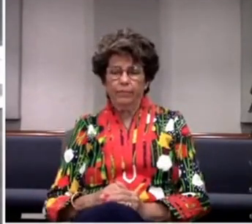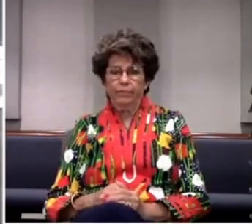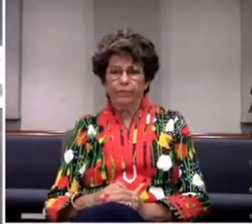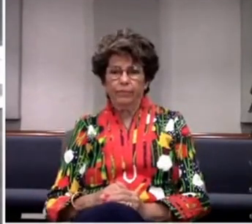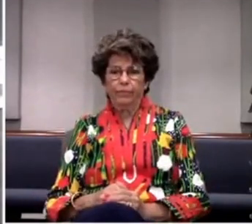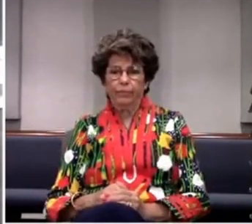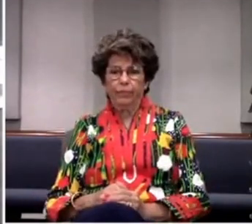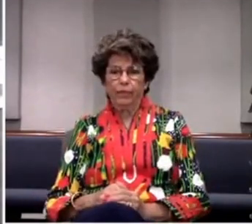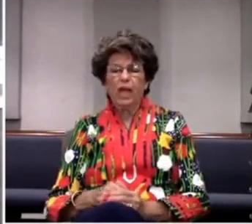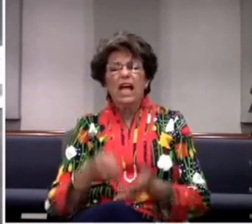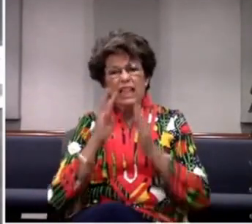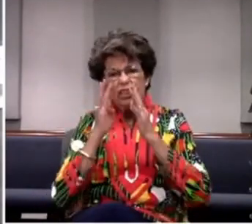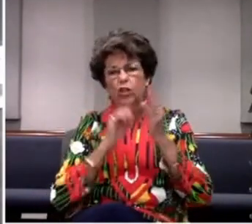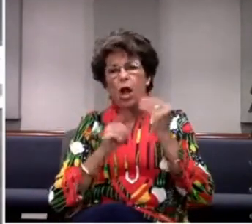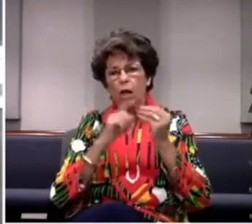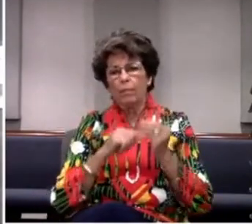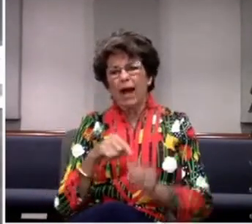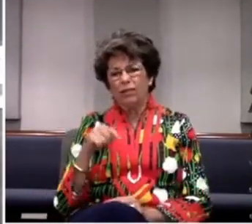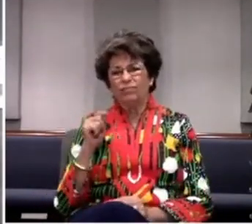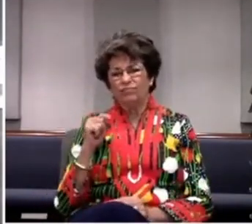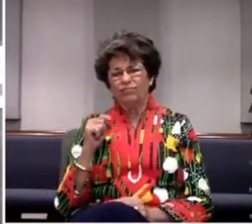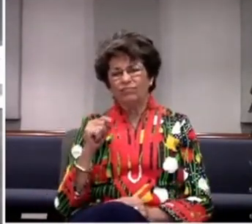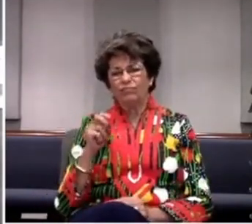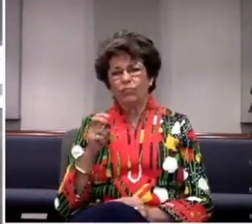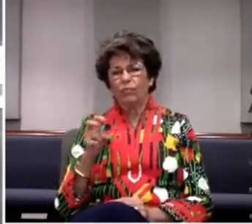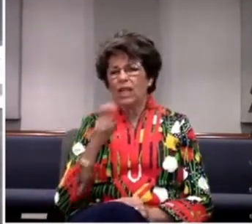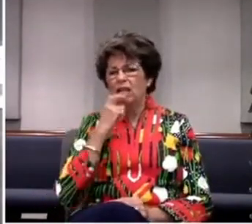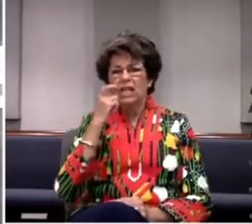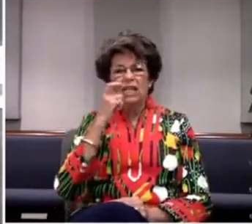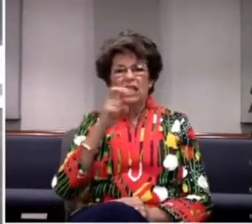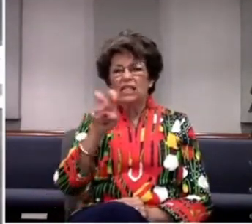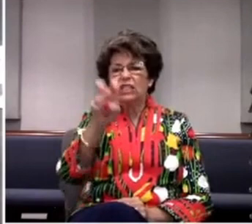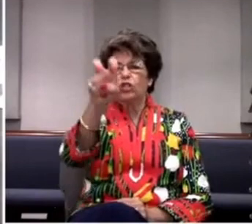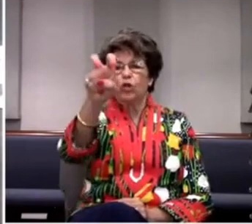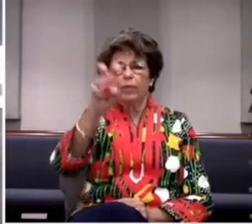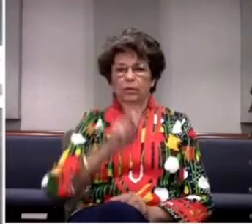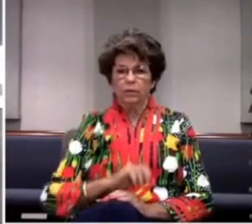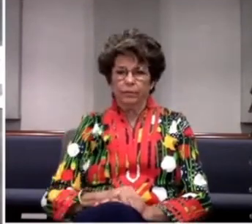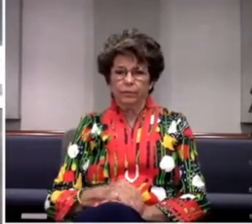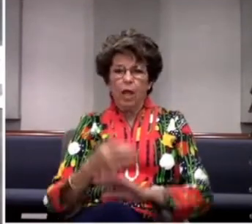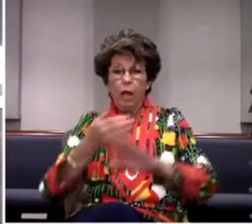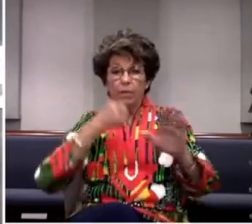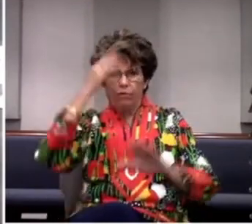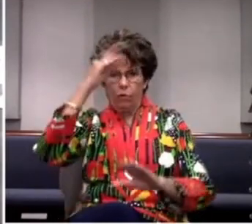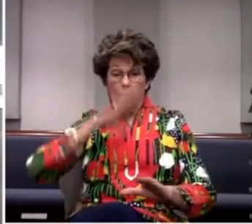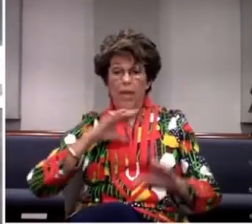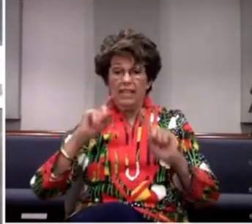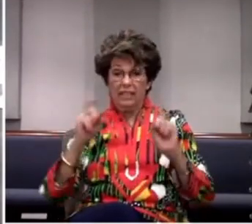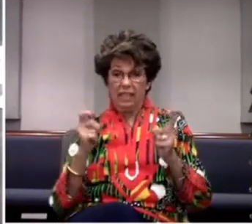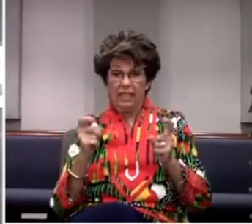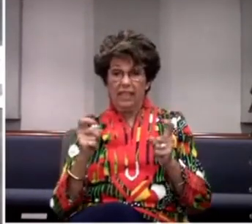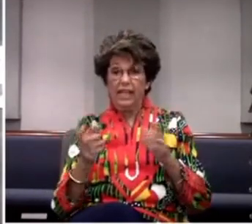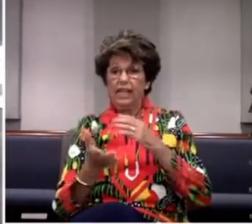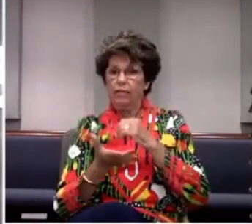this serpent. Before mankind ever committed a sin, he was tempted to sin. He was brought